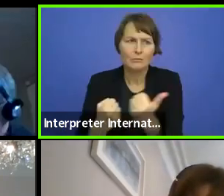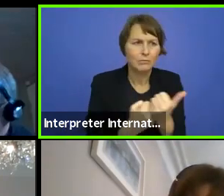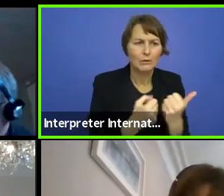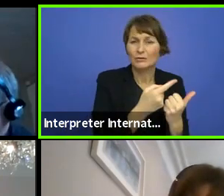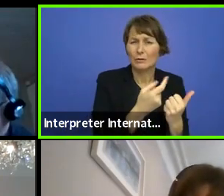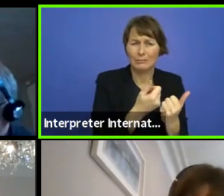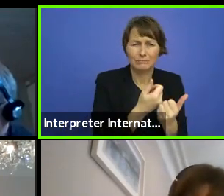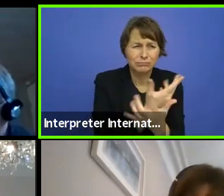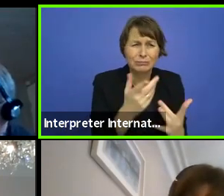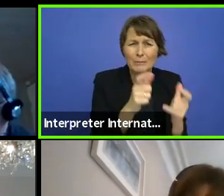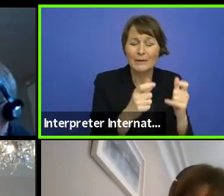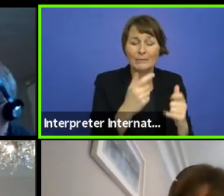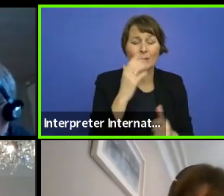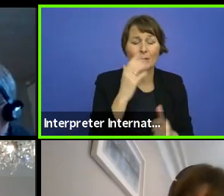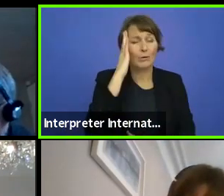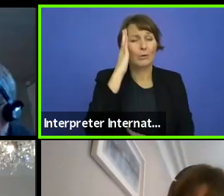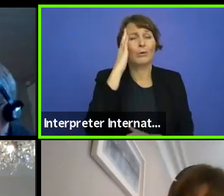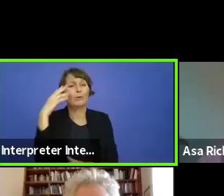dark times.